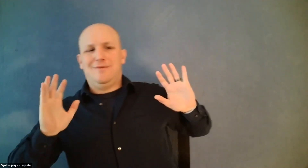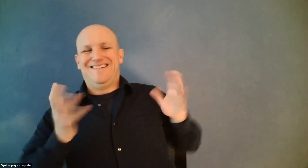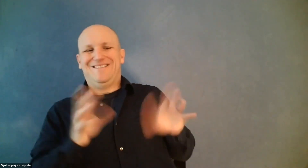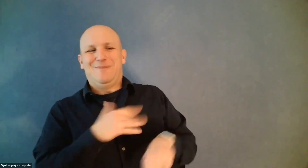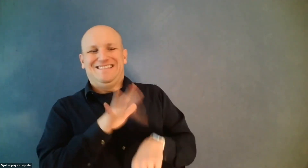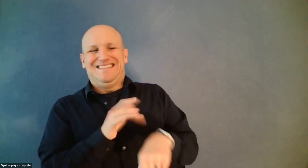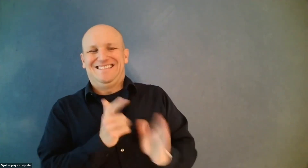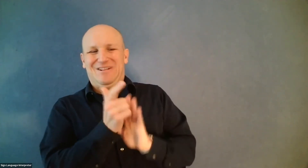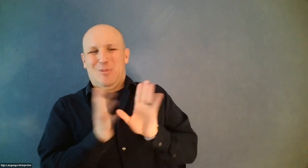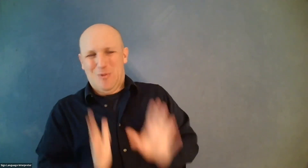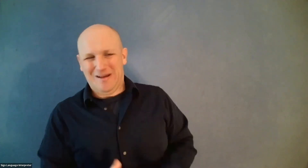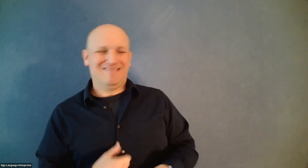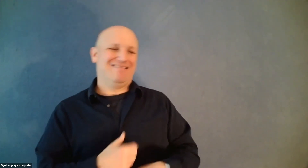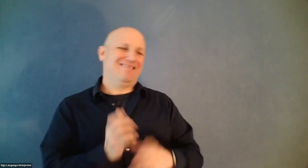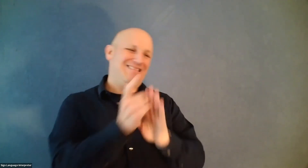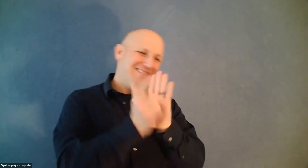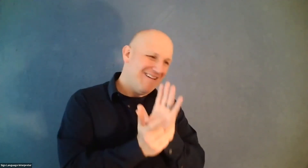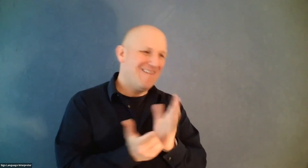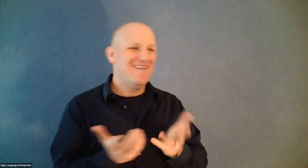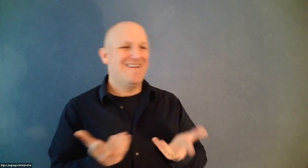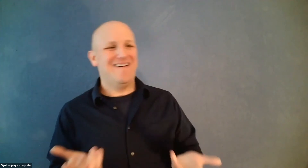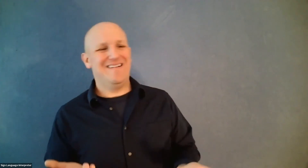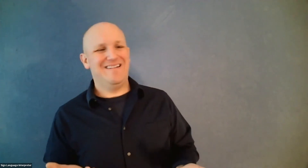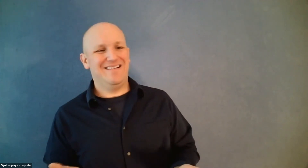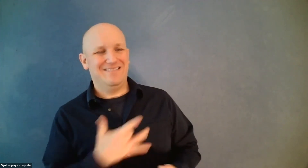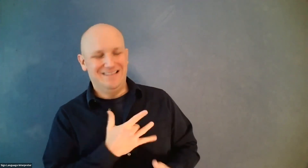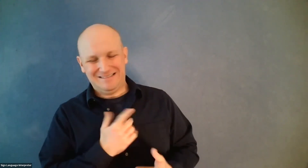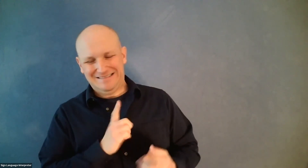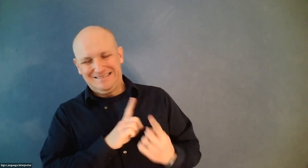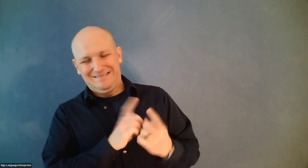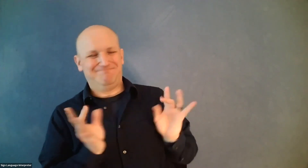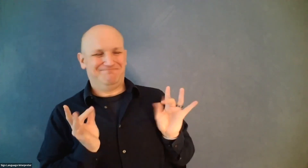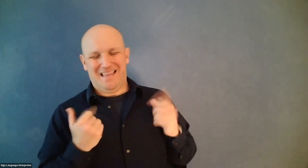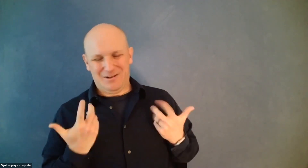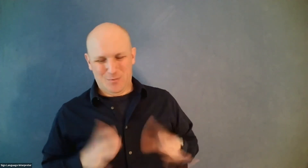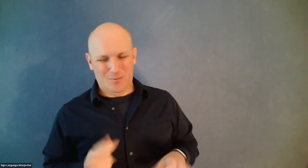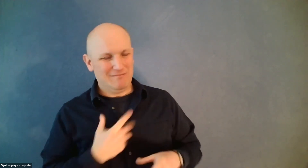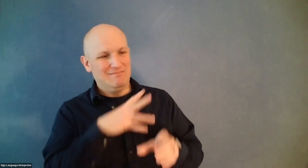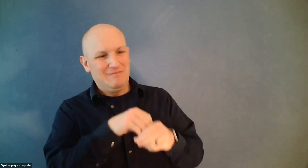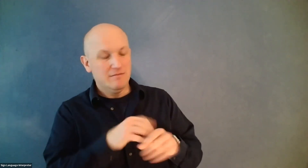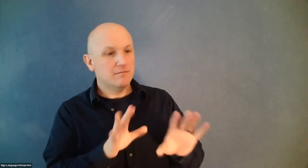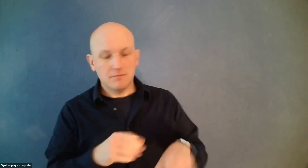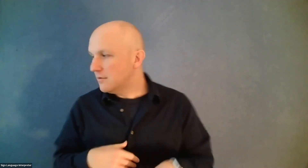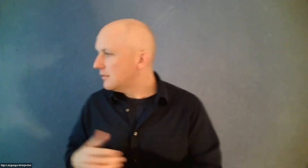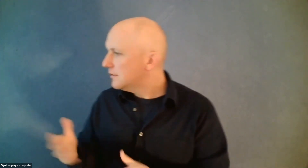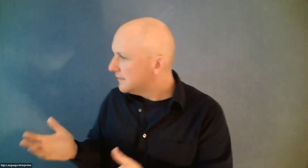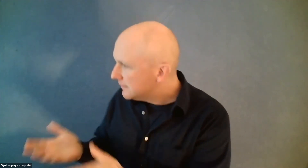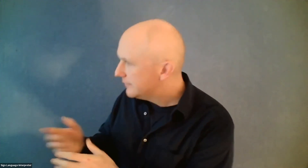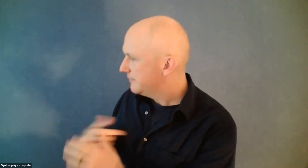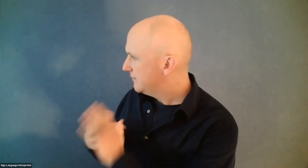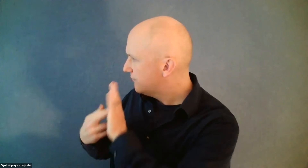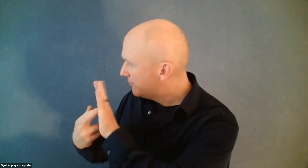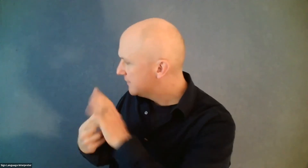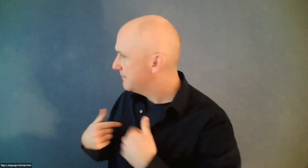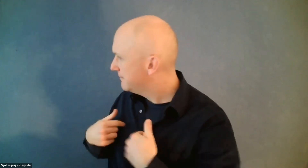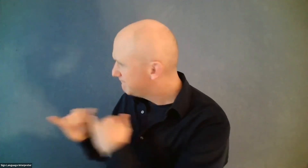up against, people, you go to talk to a lawyer or something like that. And, a lot of people are intimidated, but I think that I think